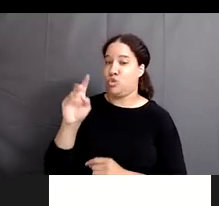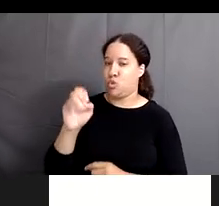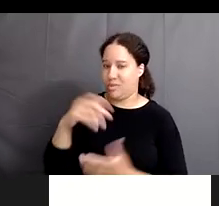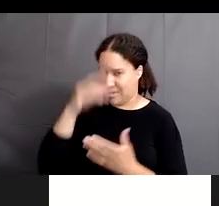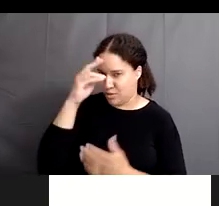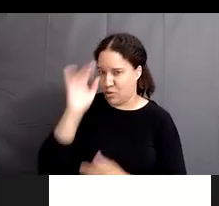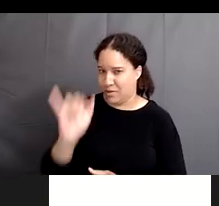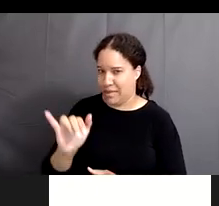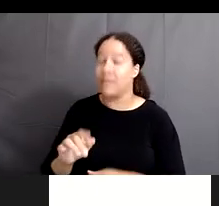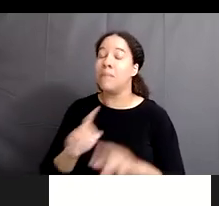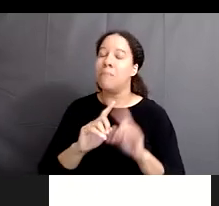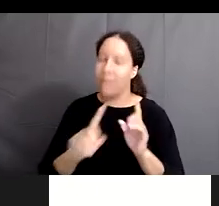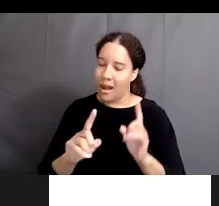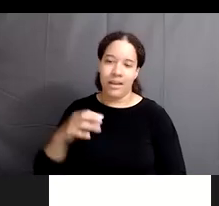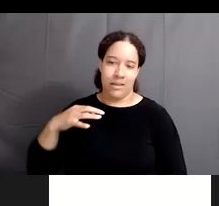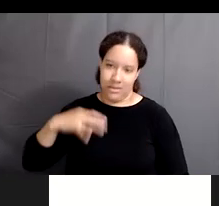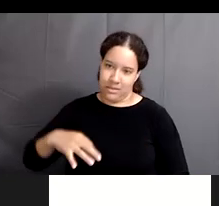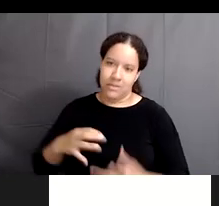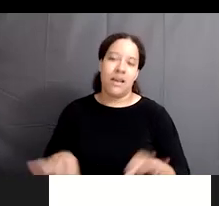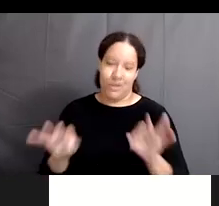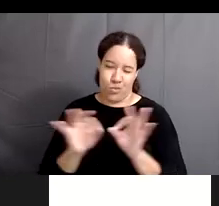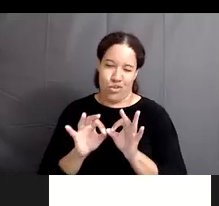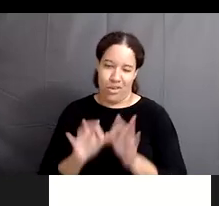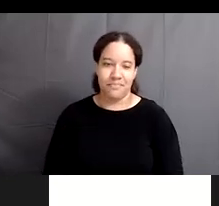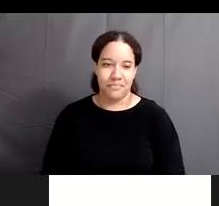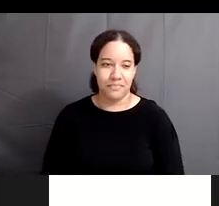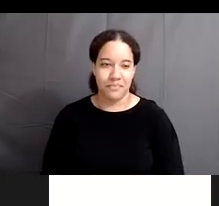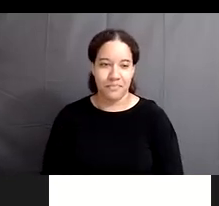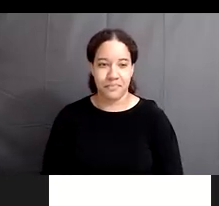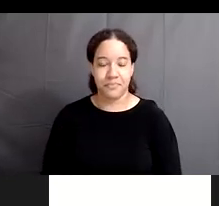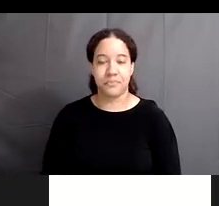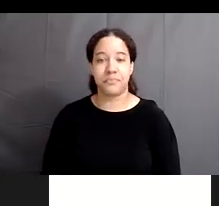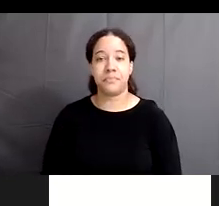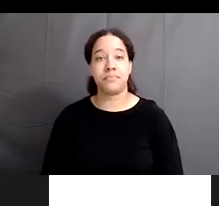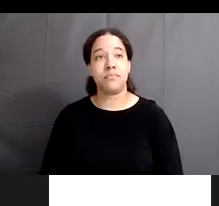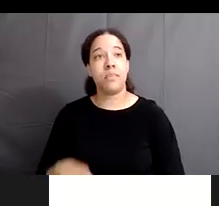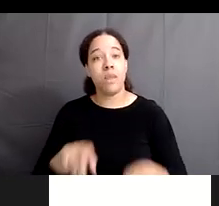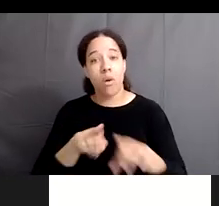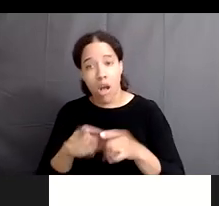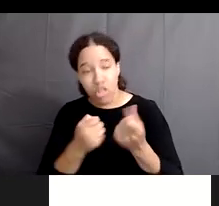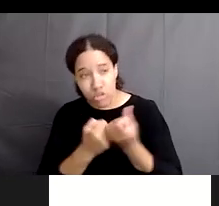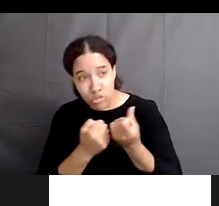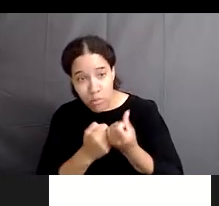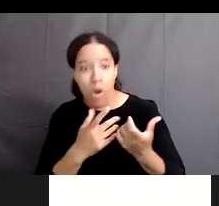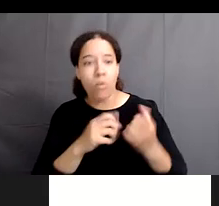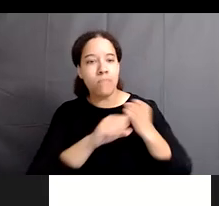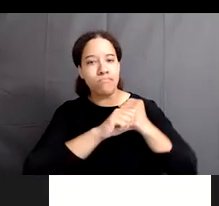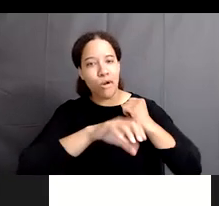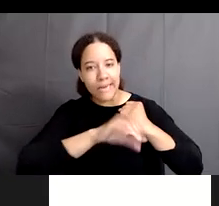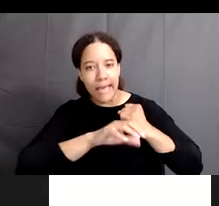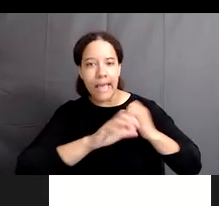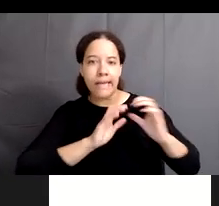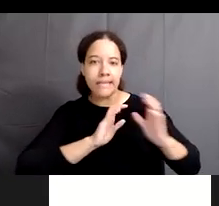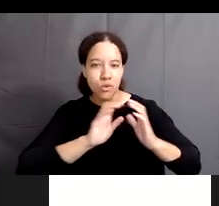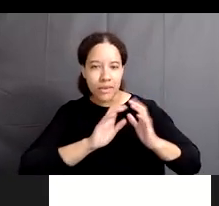that it is worth it. It is worth it. So we can also help with marketing and communications planning and getting folks ready